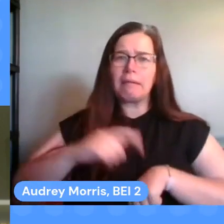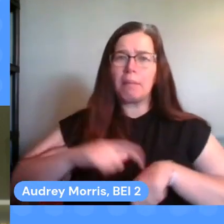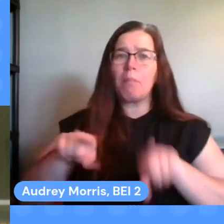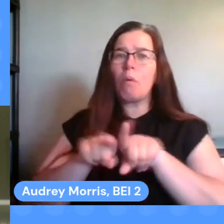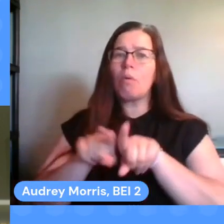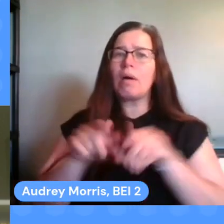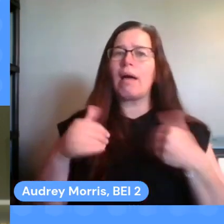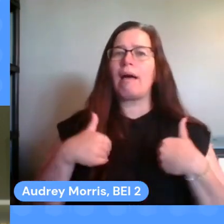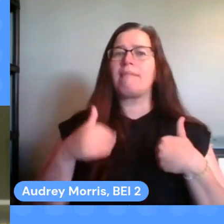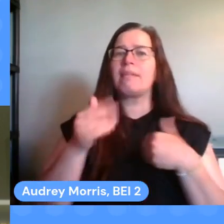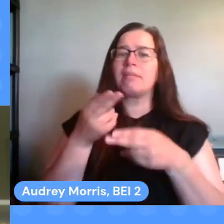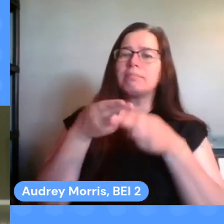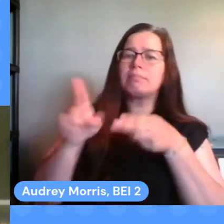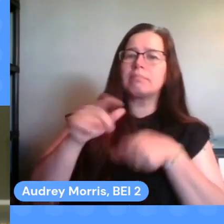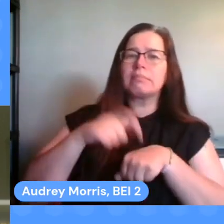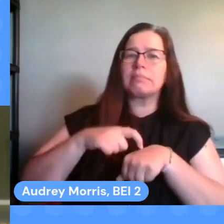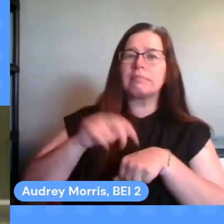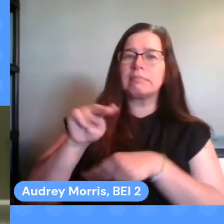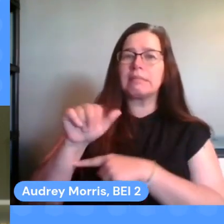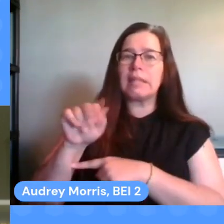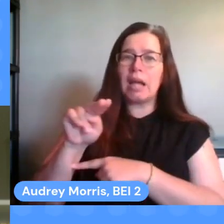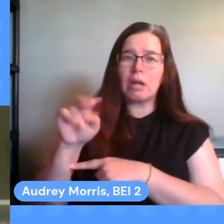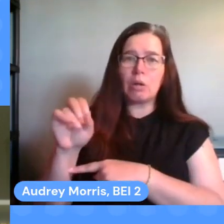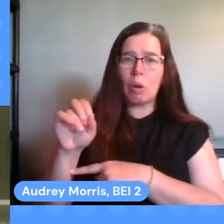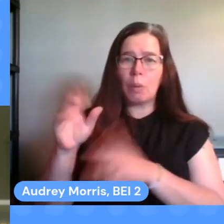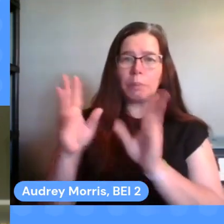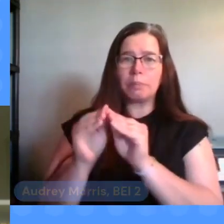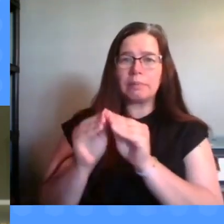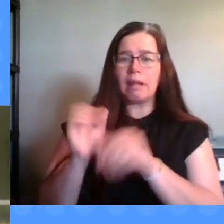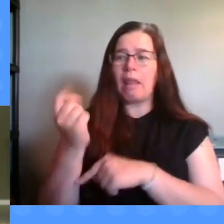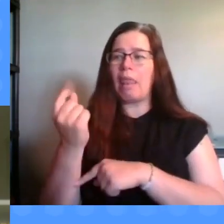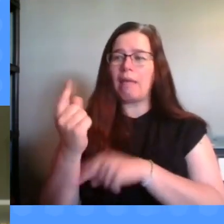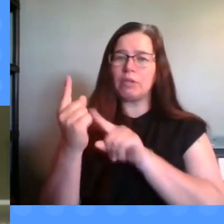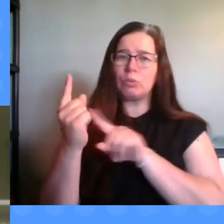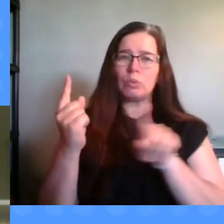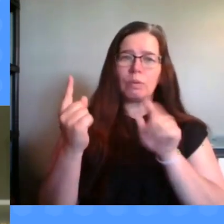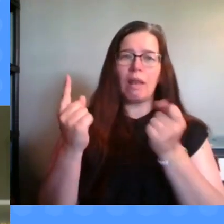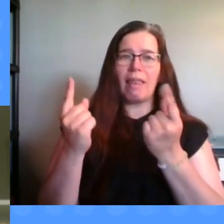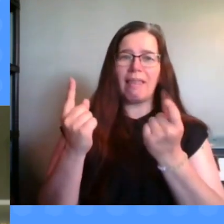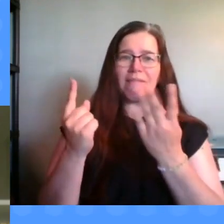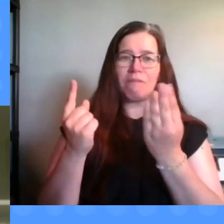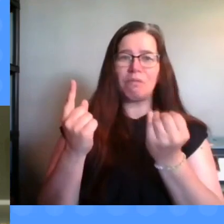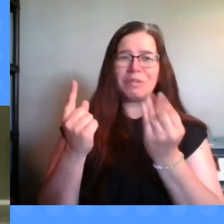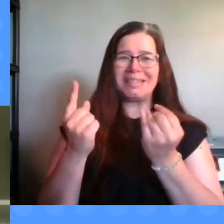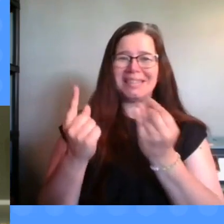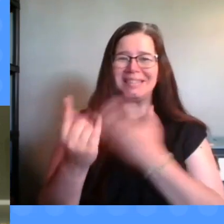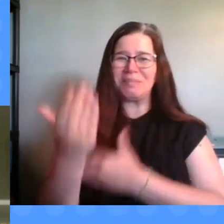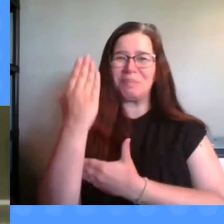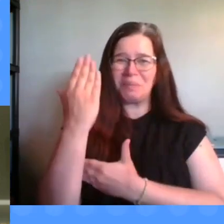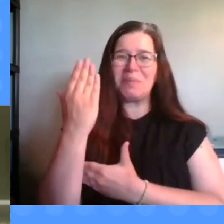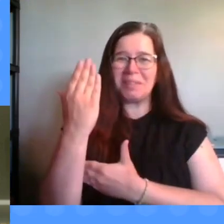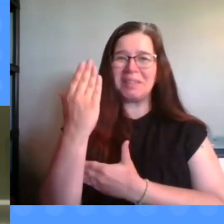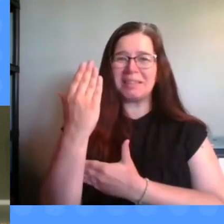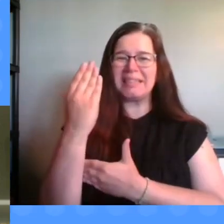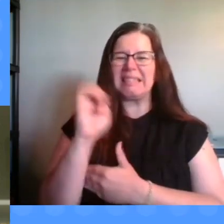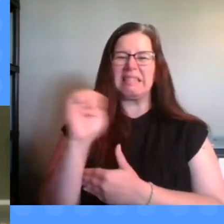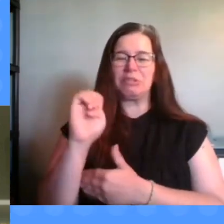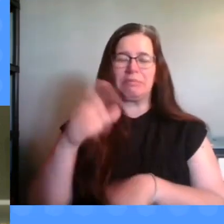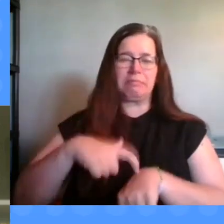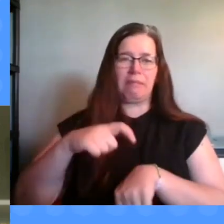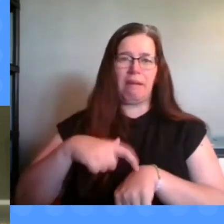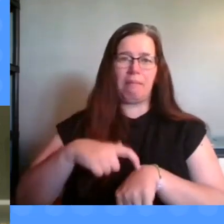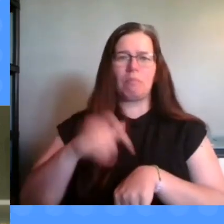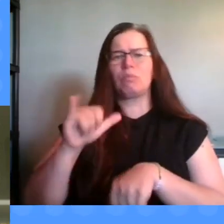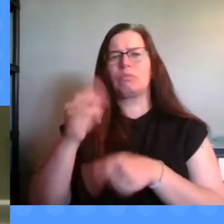networking segment between 11 and 11:14 a.m. Eastern Time. These are short 5-minute